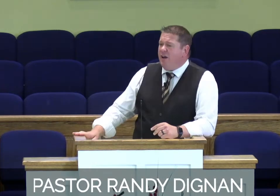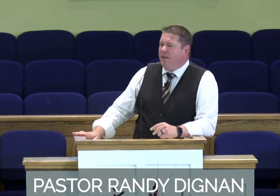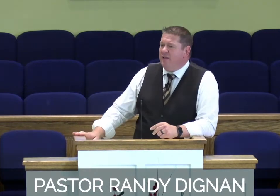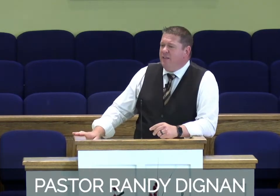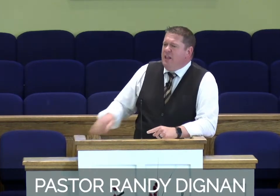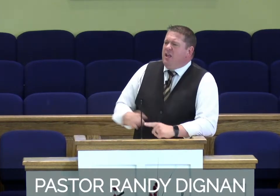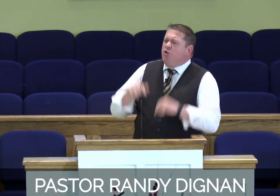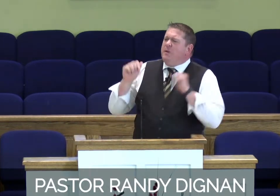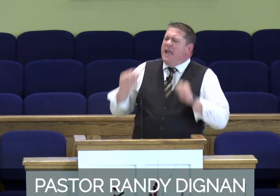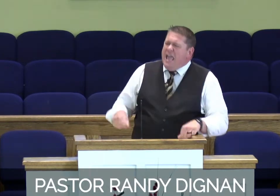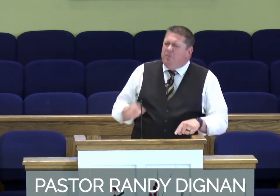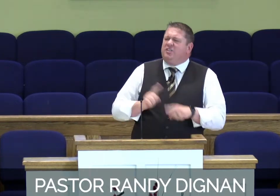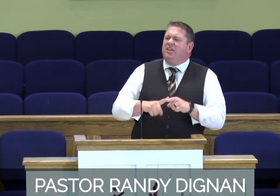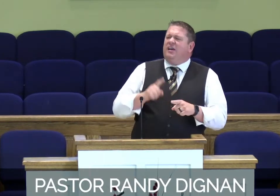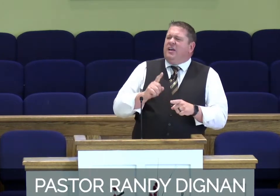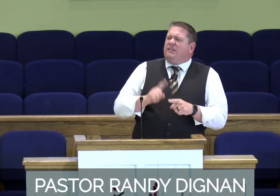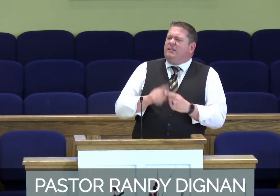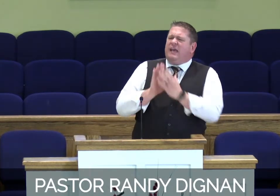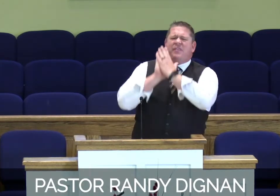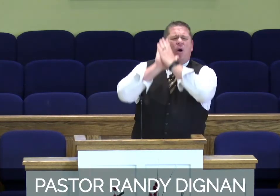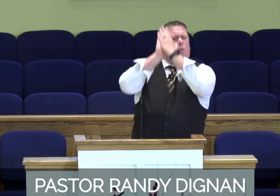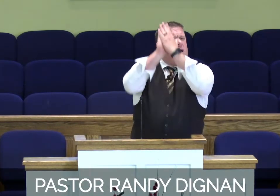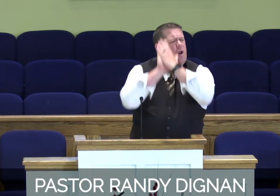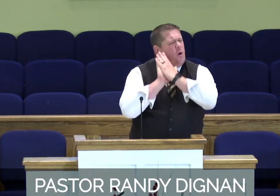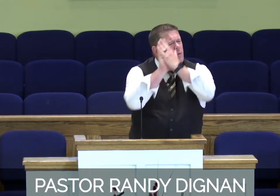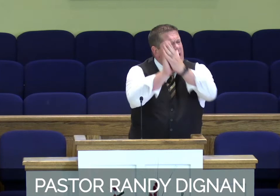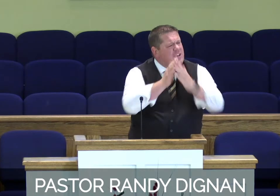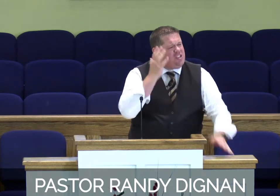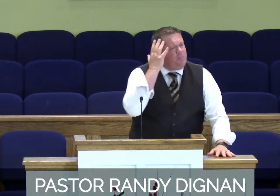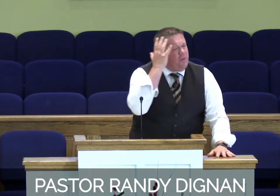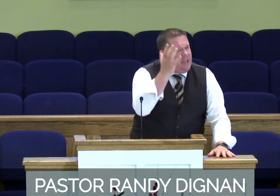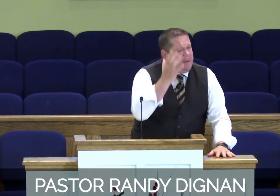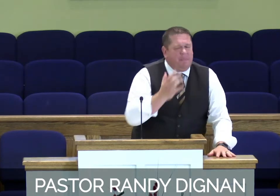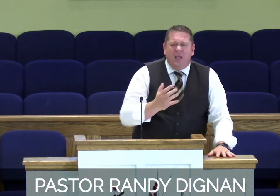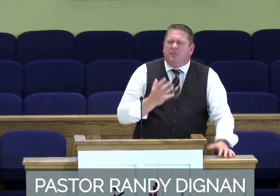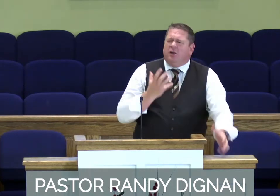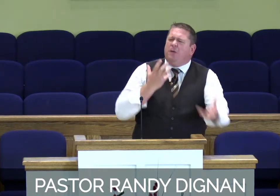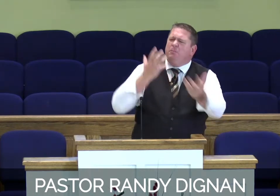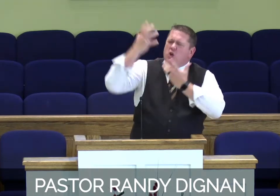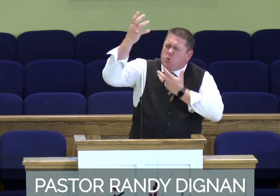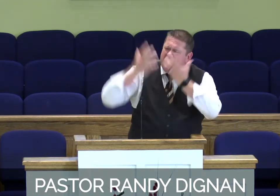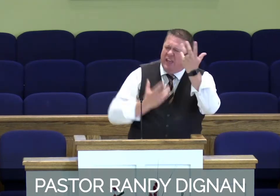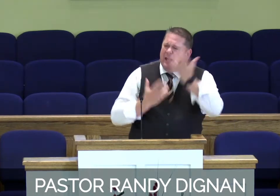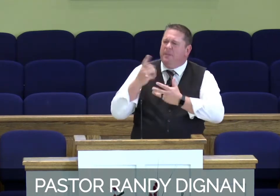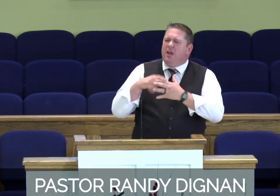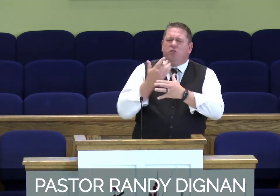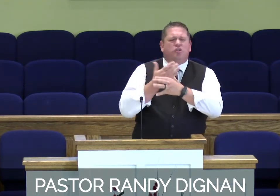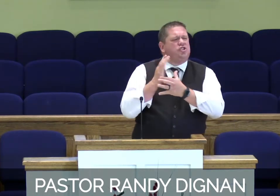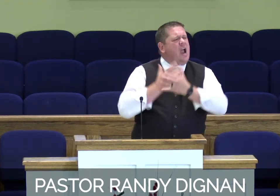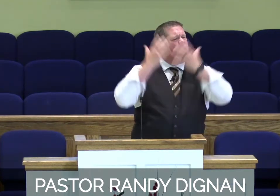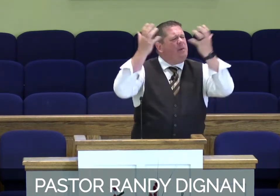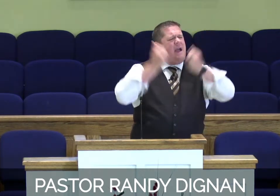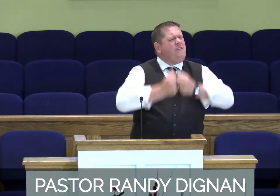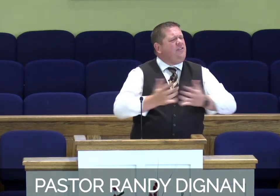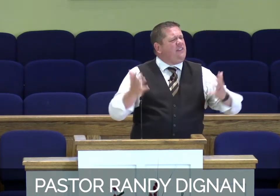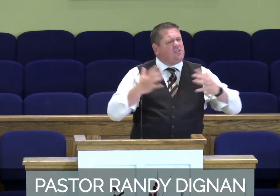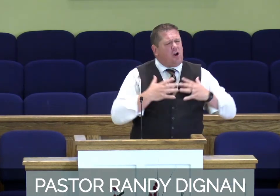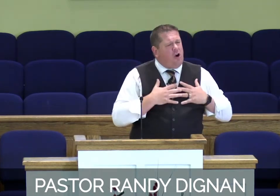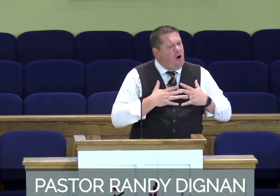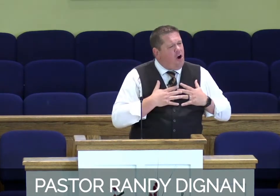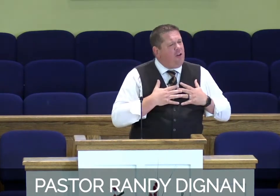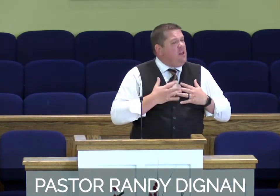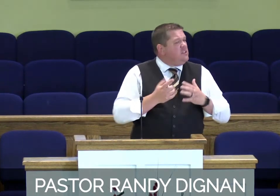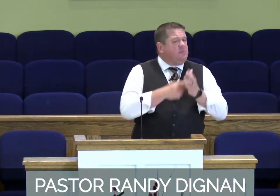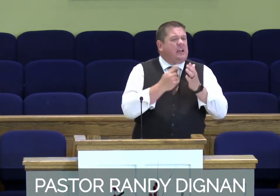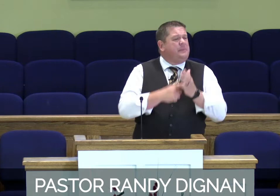of God. To be able to have that one-on-one relationship with him, to commune with him, to share with him everything that's